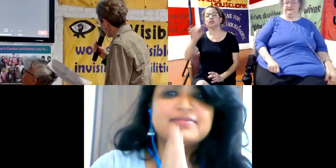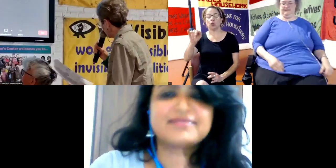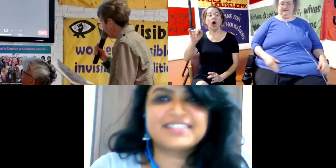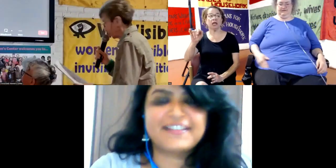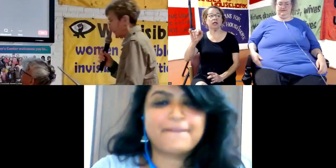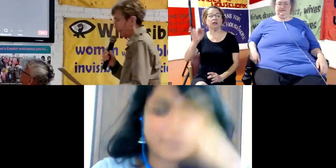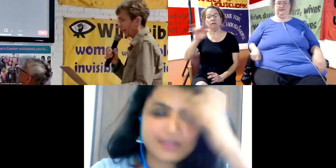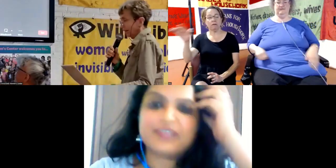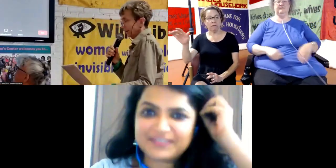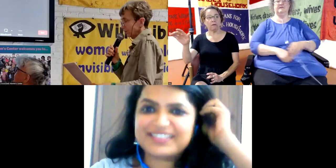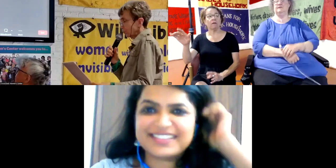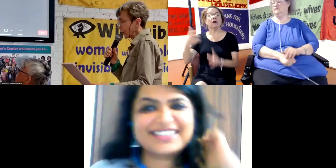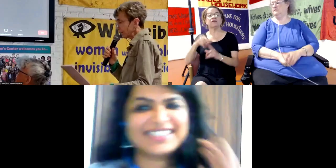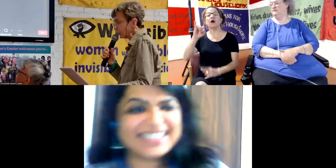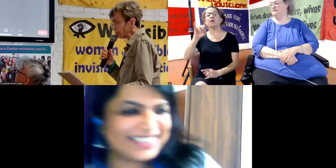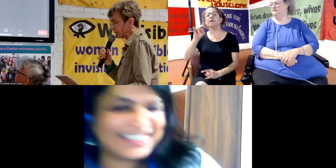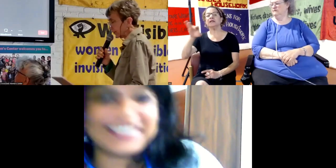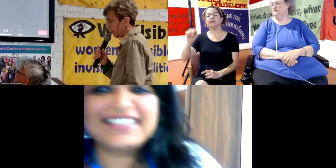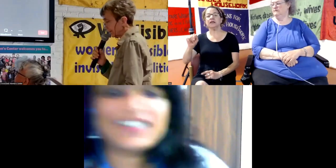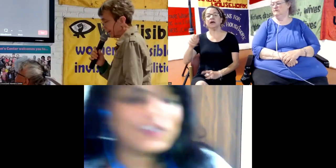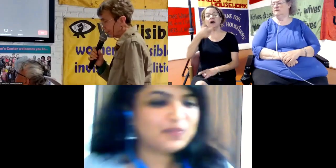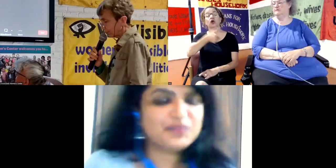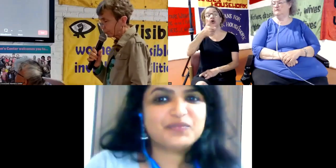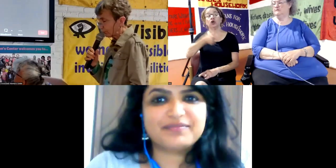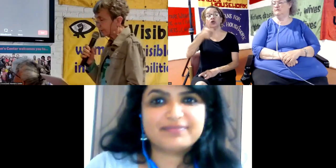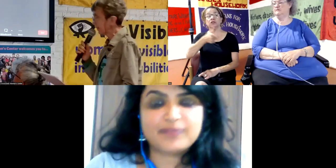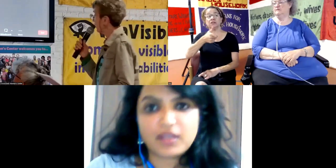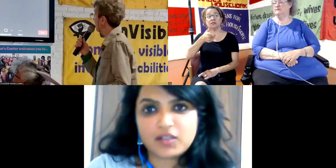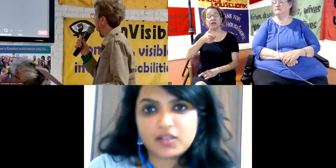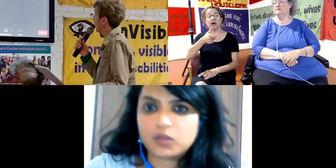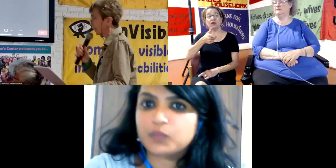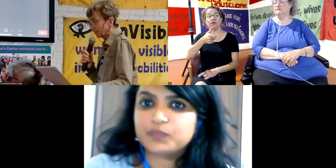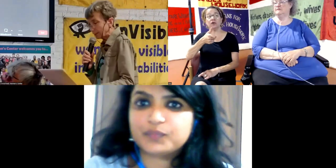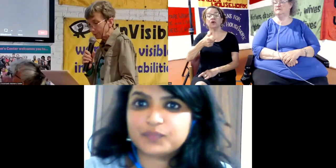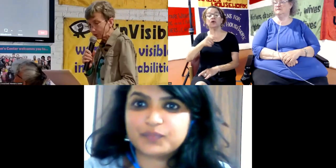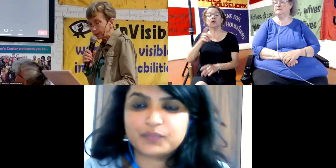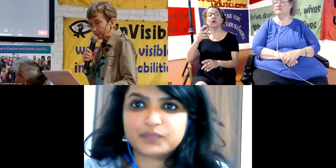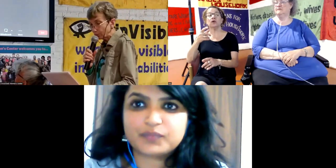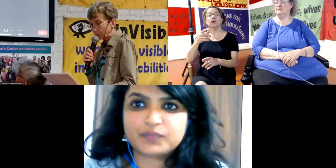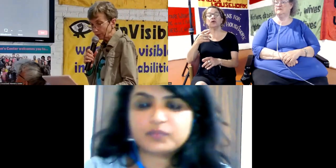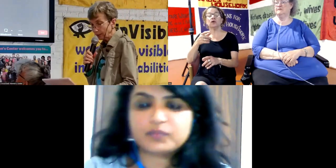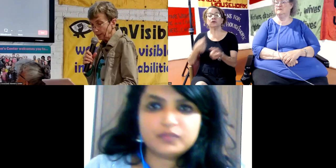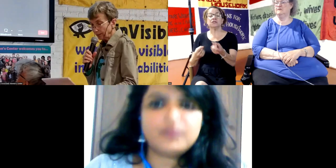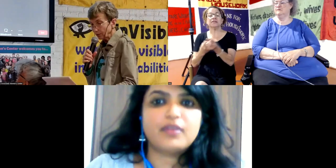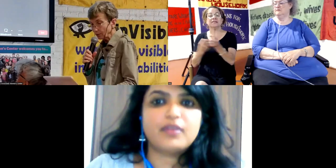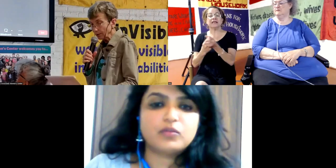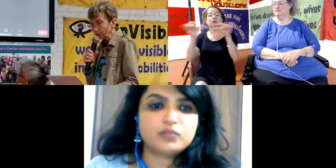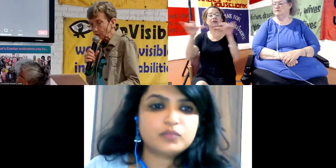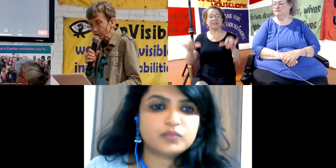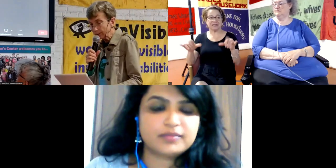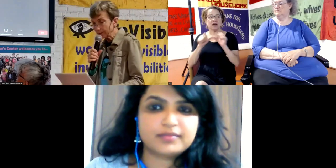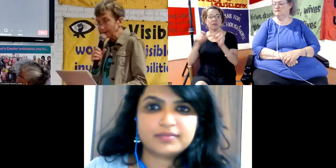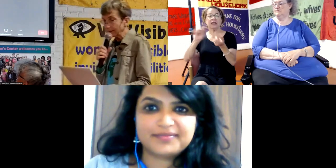late for her. Swati works in sustainable food systems and climate change. She's